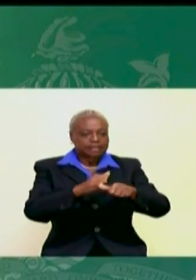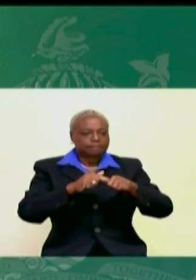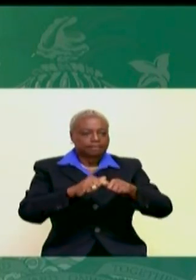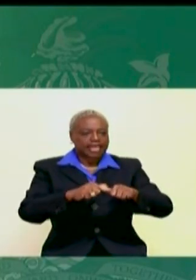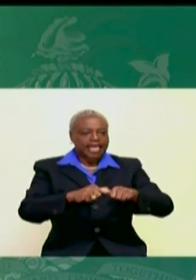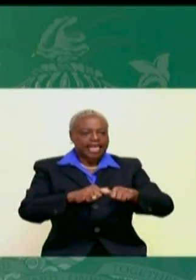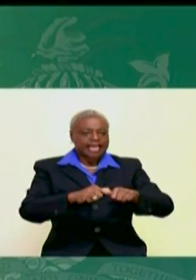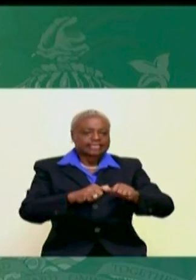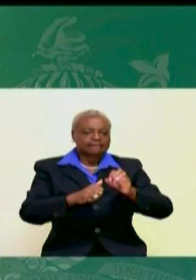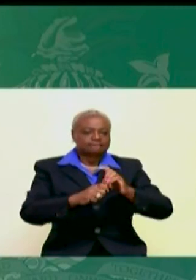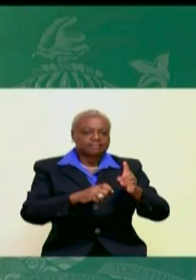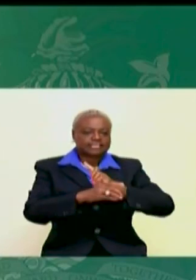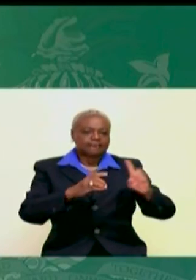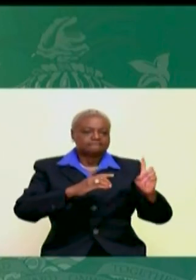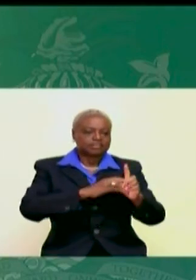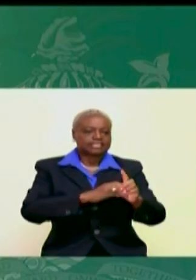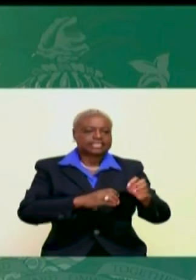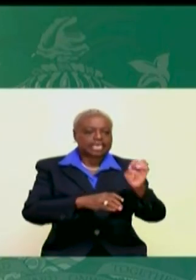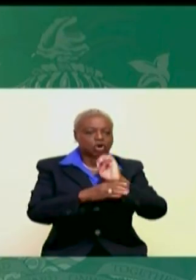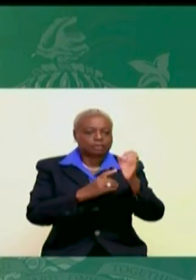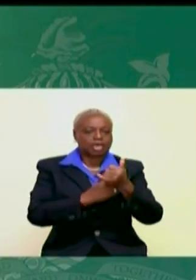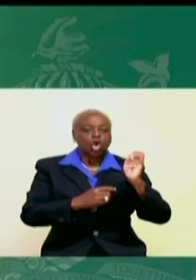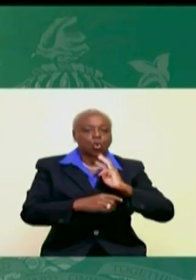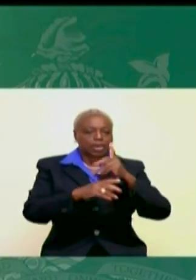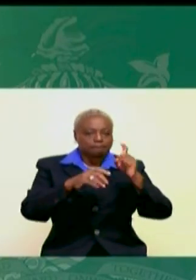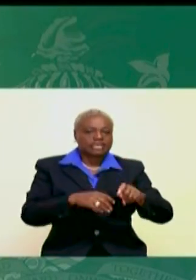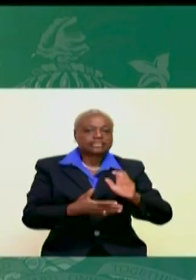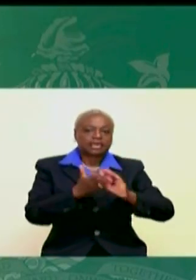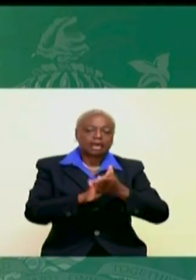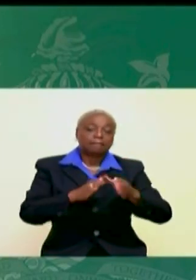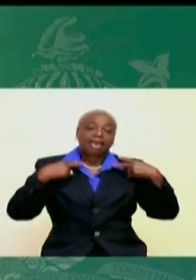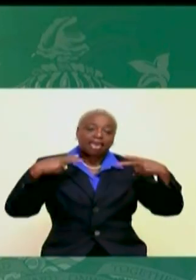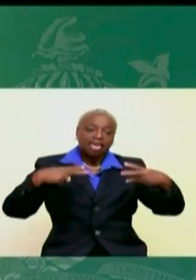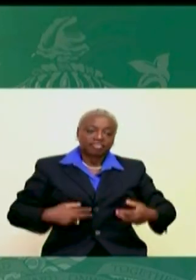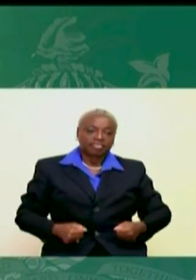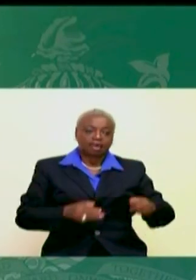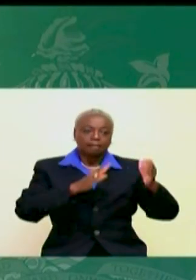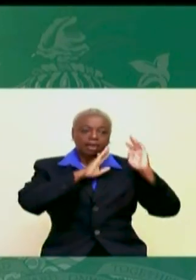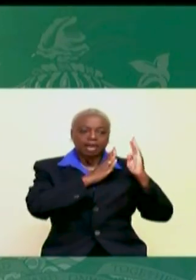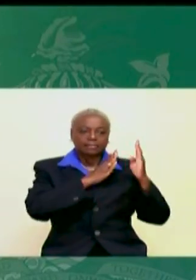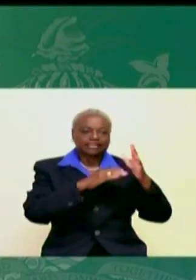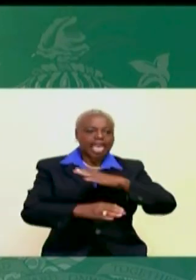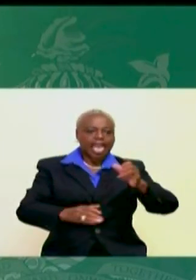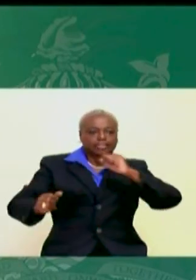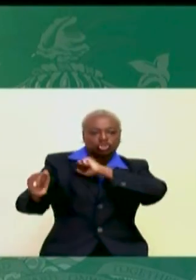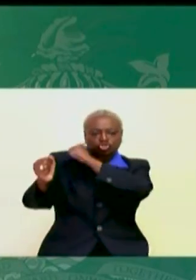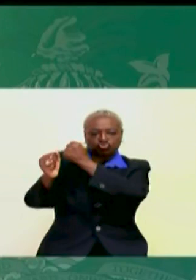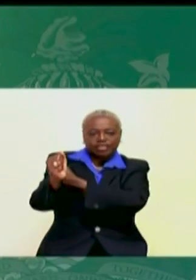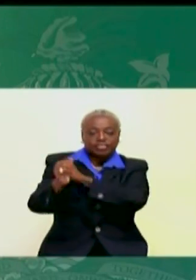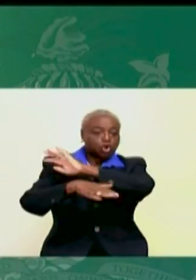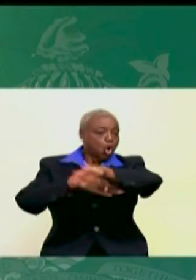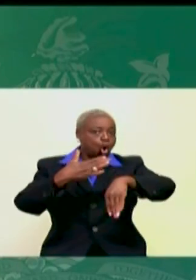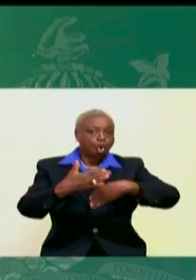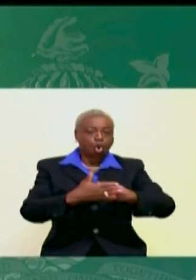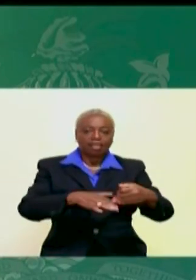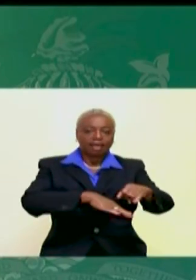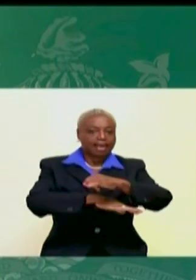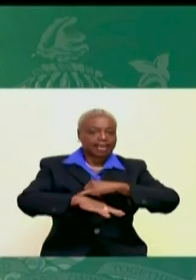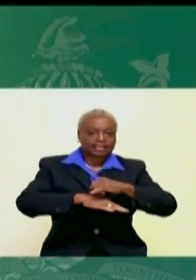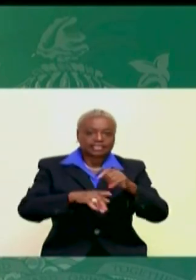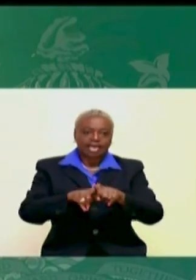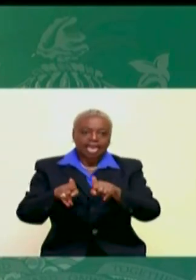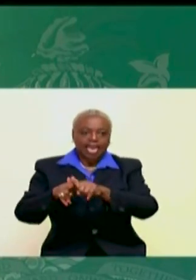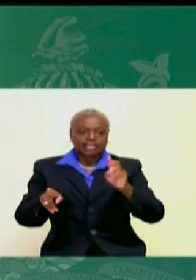economy. We must become a healthier Bahamas, and we must strengthen all of our islands as we